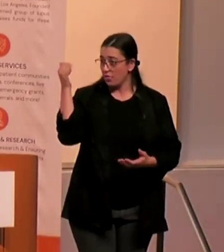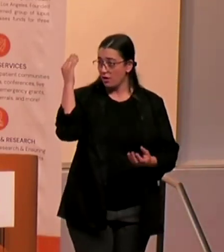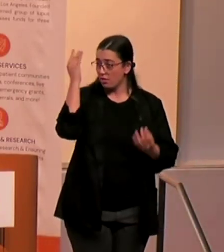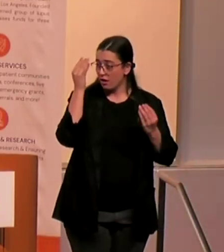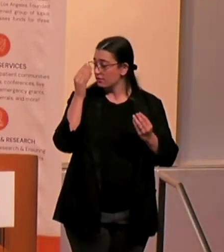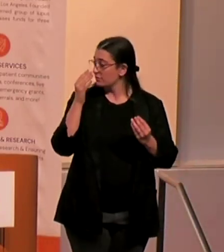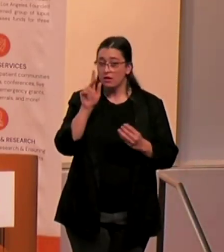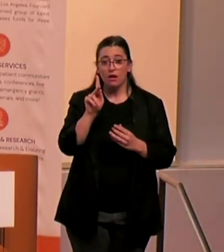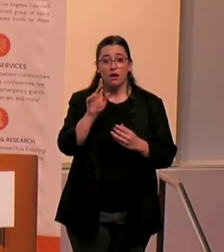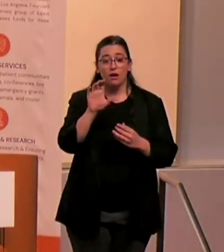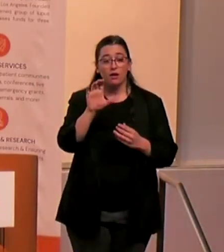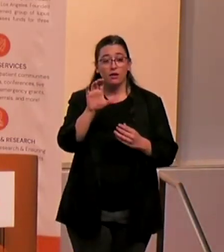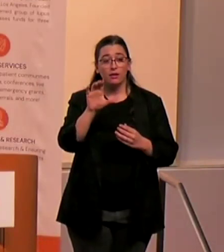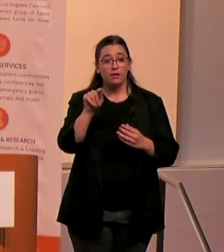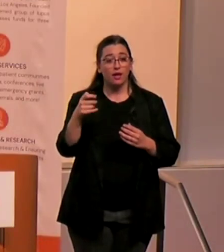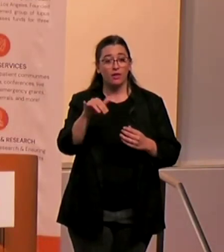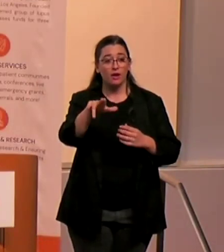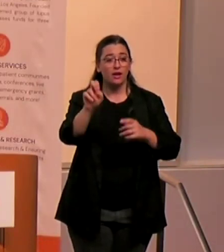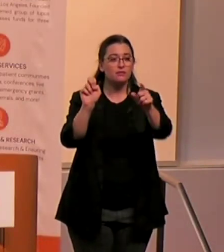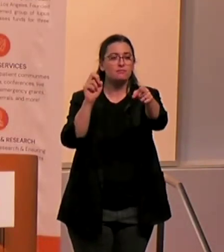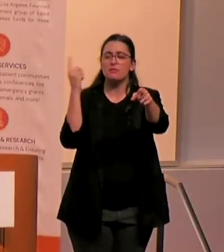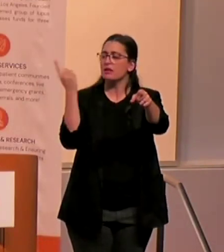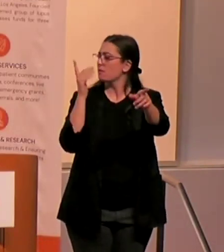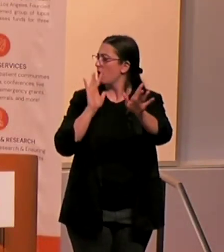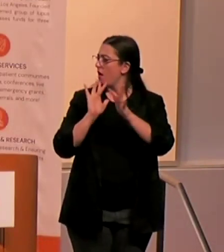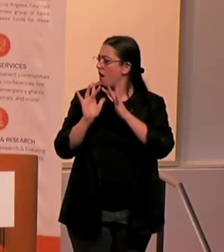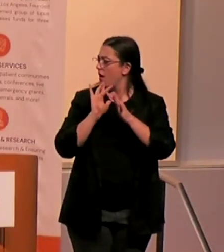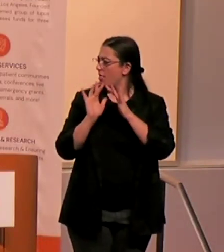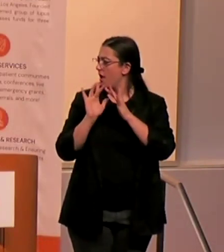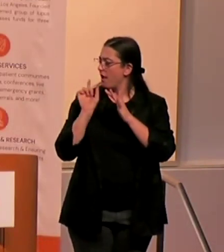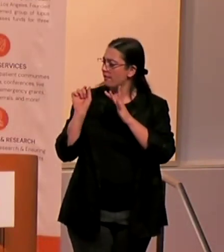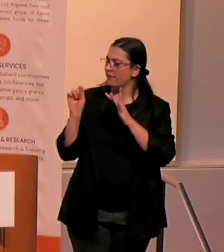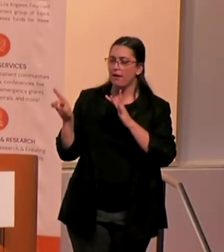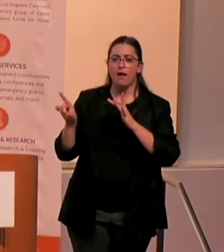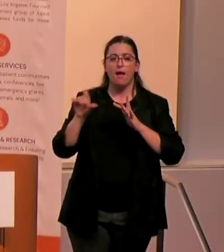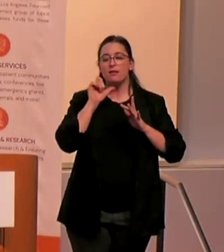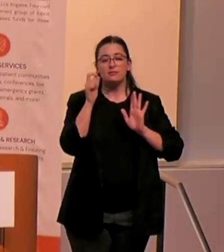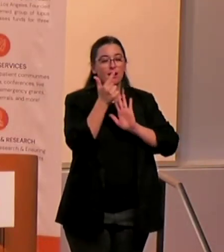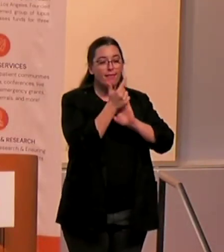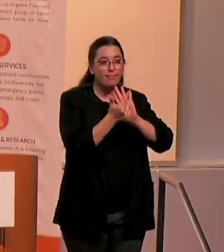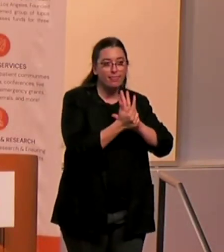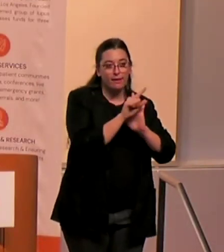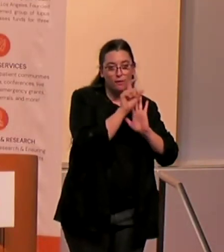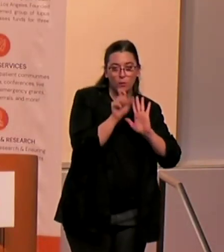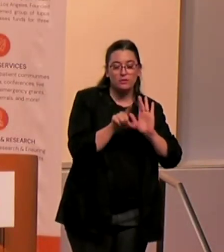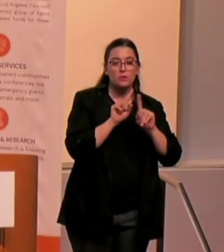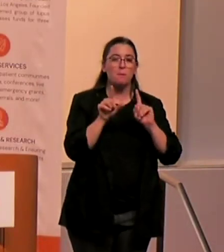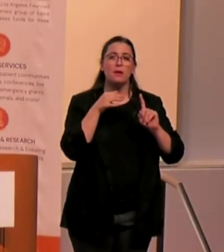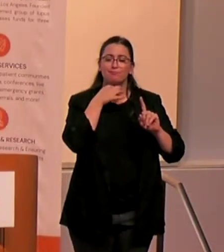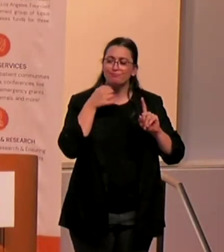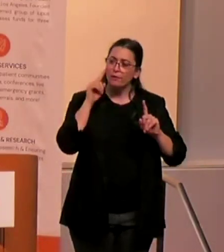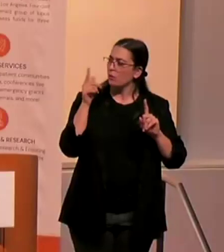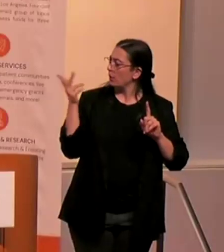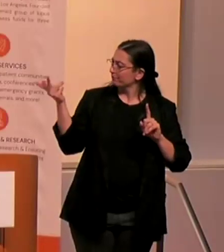Catherine? Yeah. Somebody online is asking, and it's not a, legal question, but for you ladies especially,